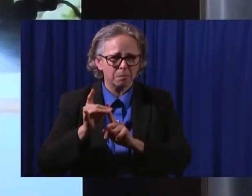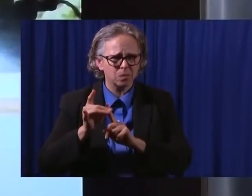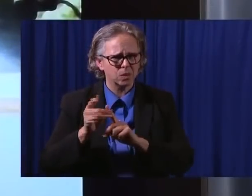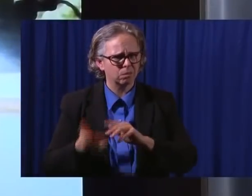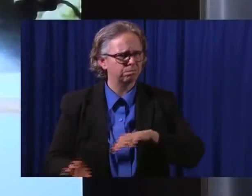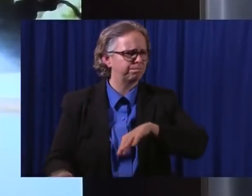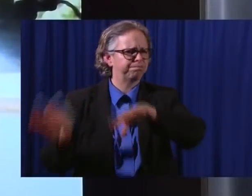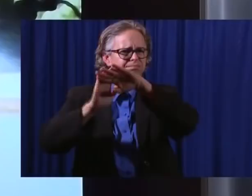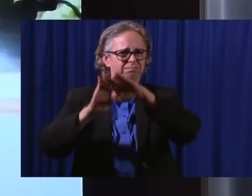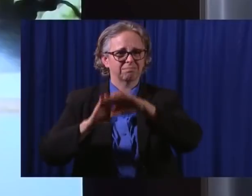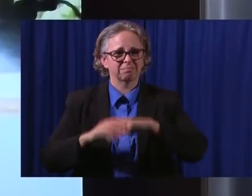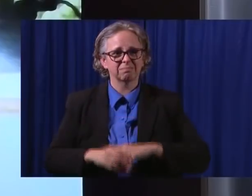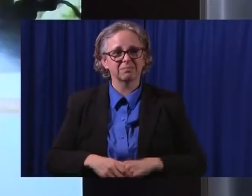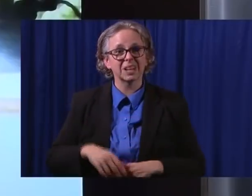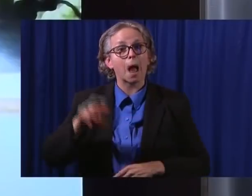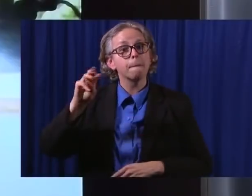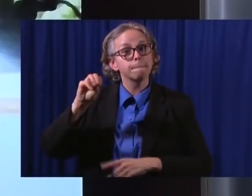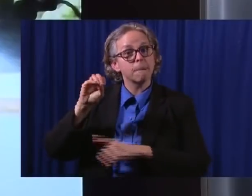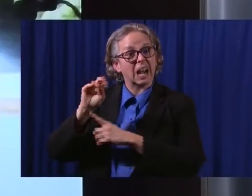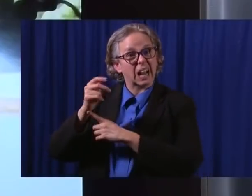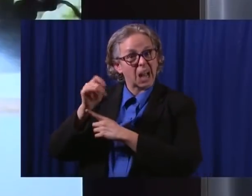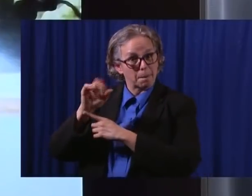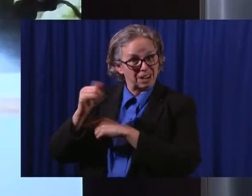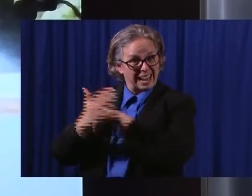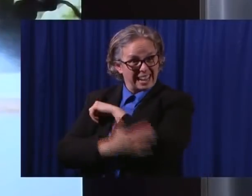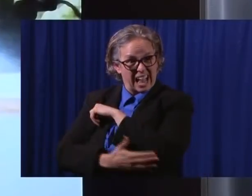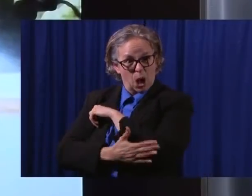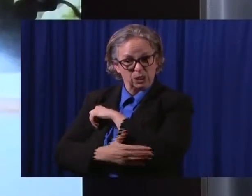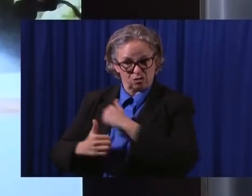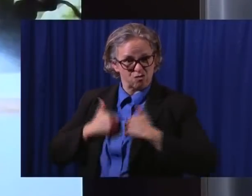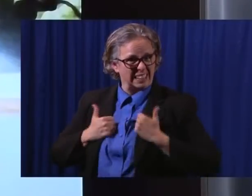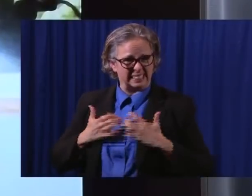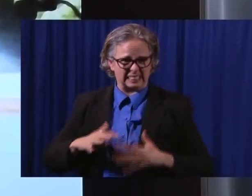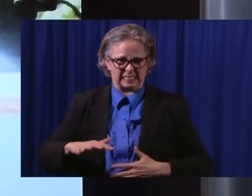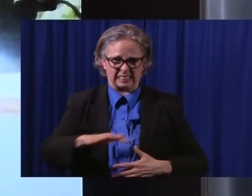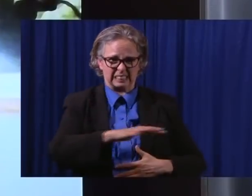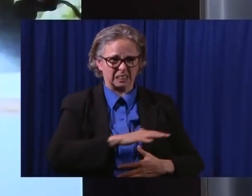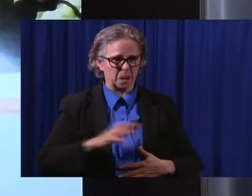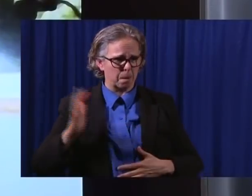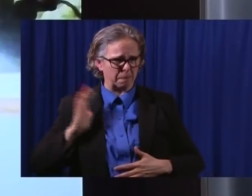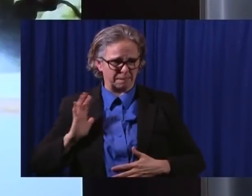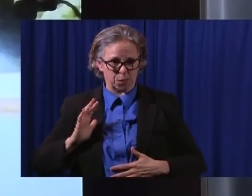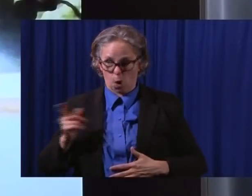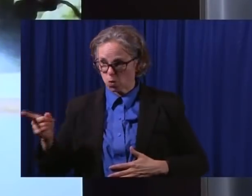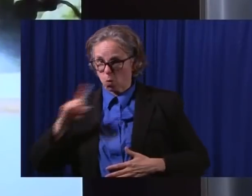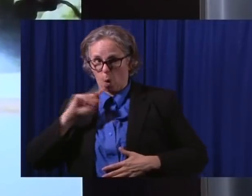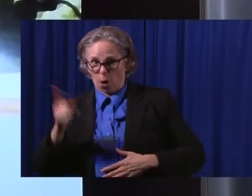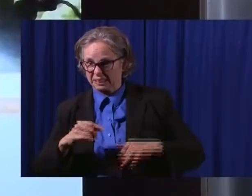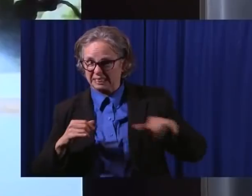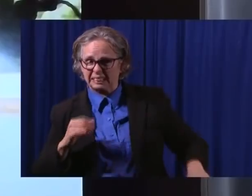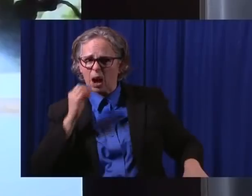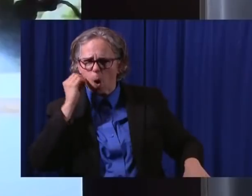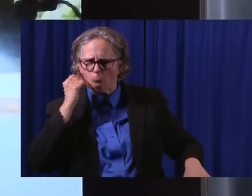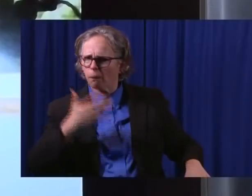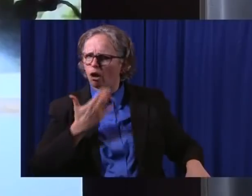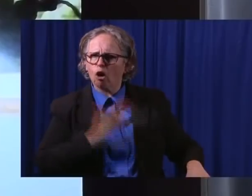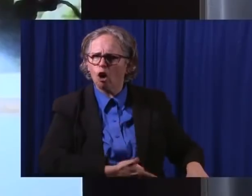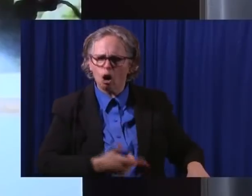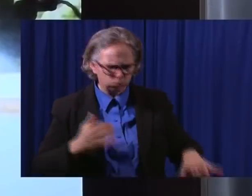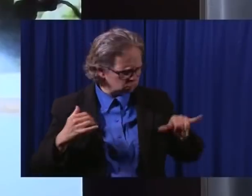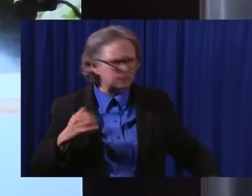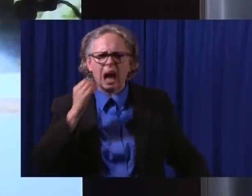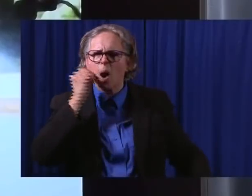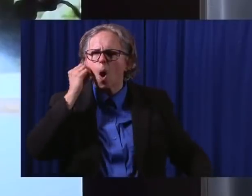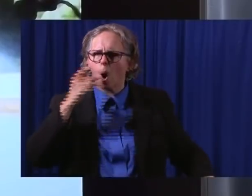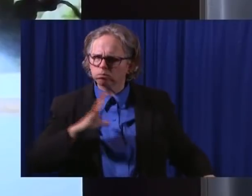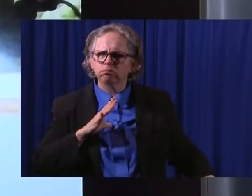the original stay-at-home orders came through, were very good about being compliant with that and about staying home. We know from